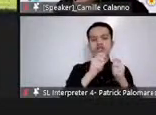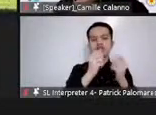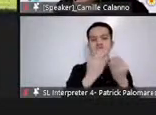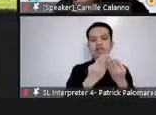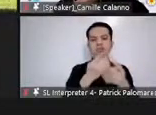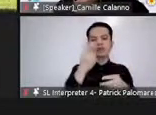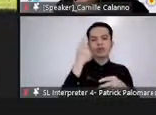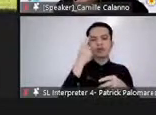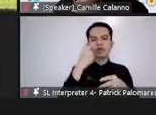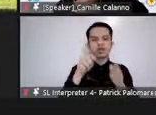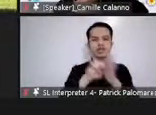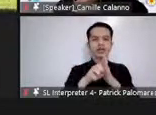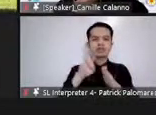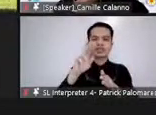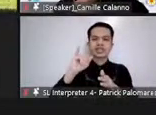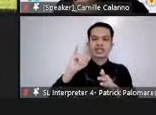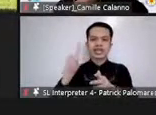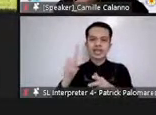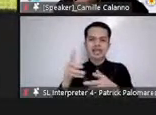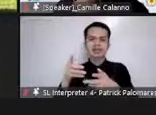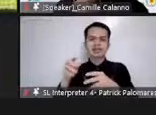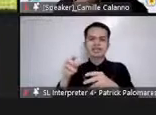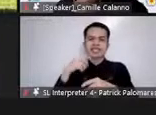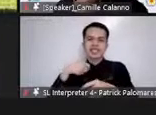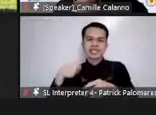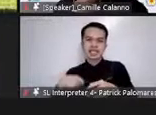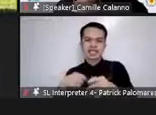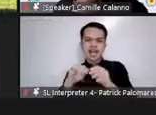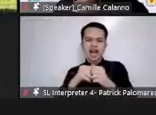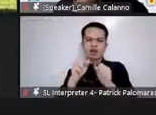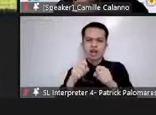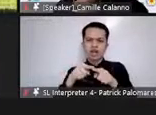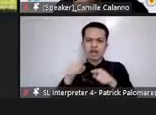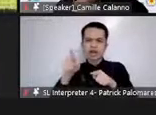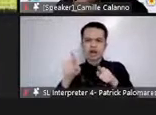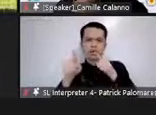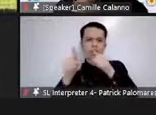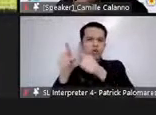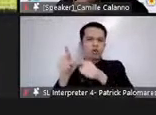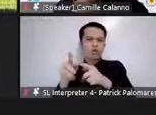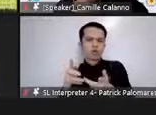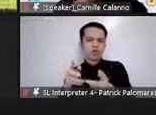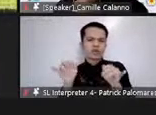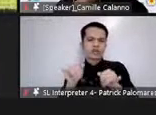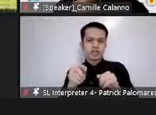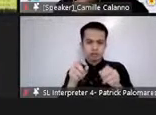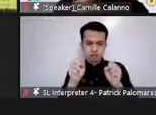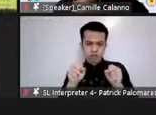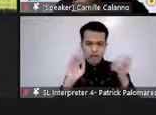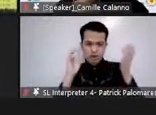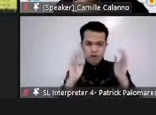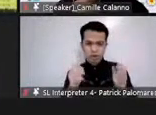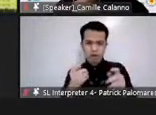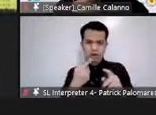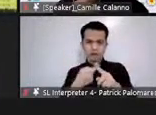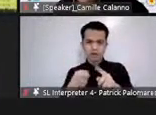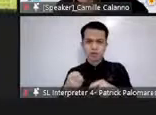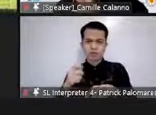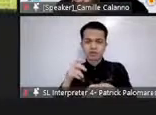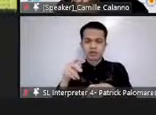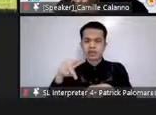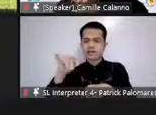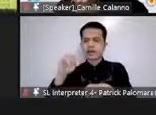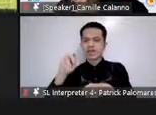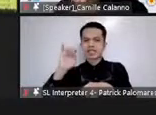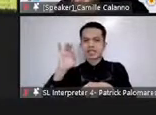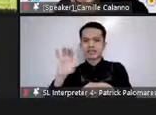raids in China and Southeast Asia? How far can they go, by the way? Also, can you compare them to the Pacific Islander